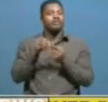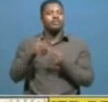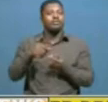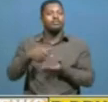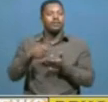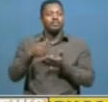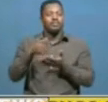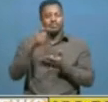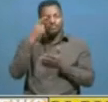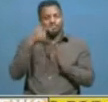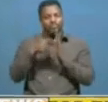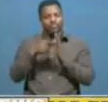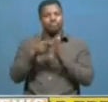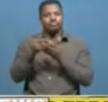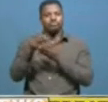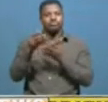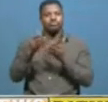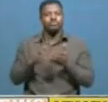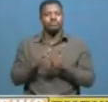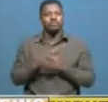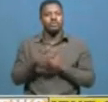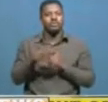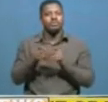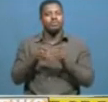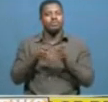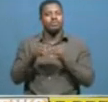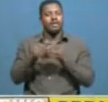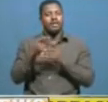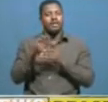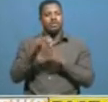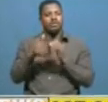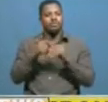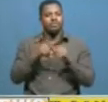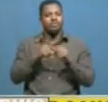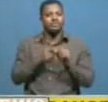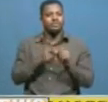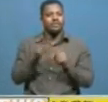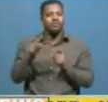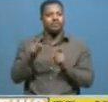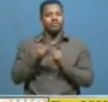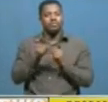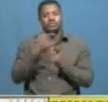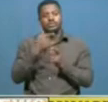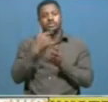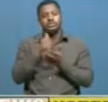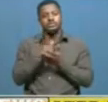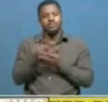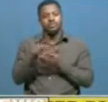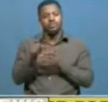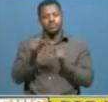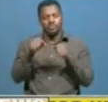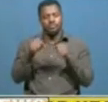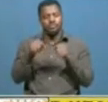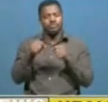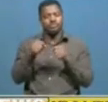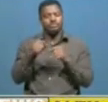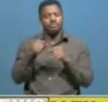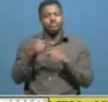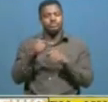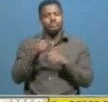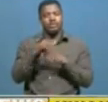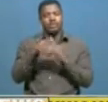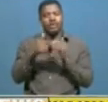a magnet to her customers. She explains how it all began. Madame Minata says it is possible, no matter